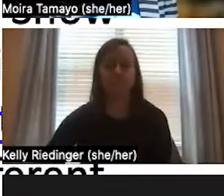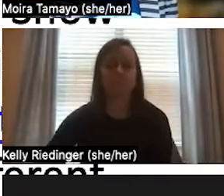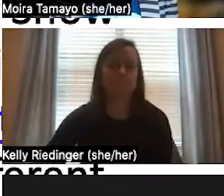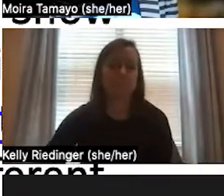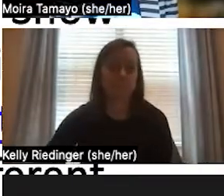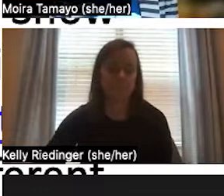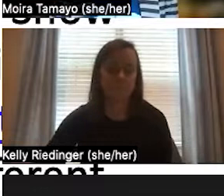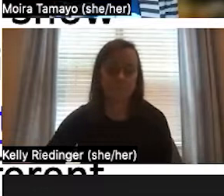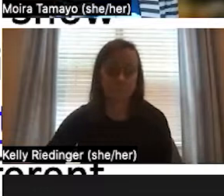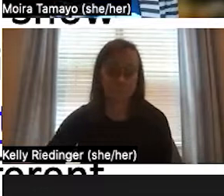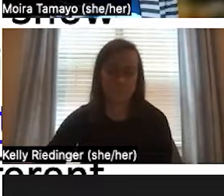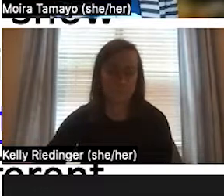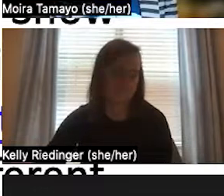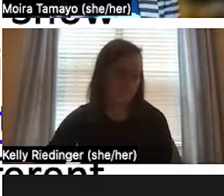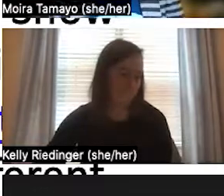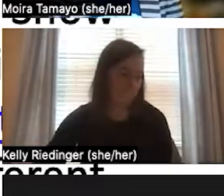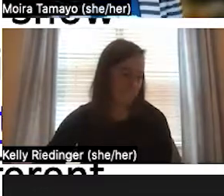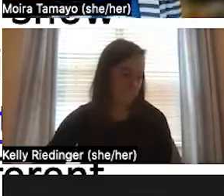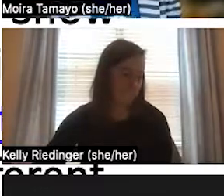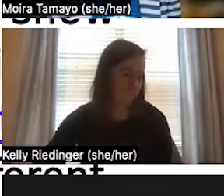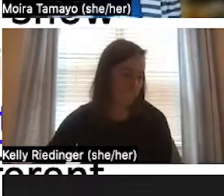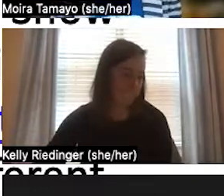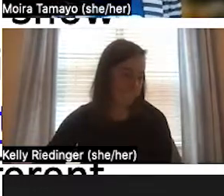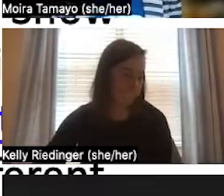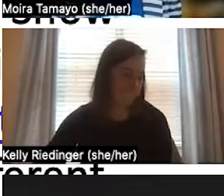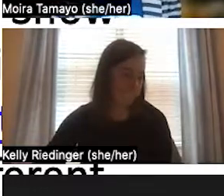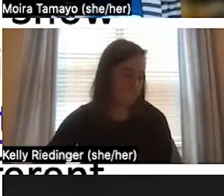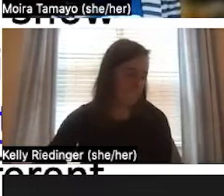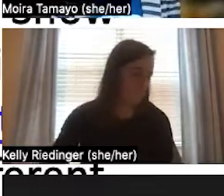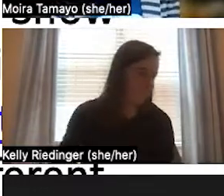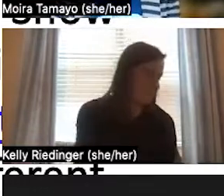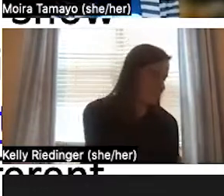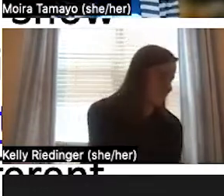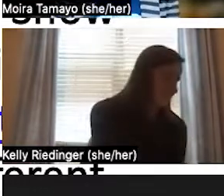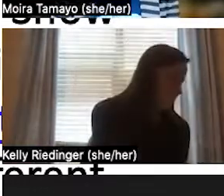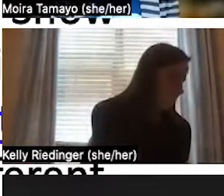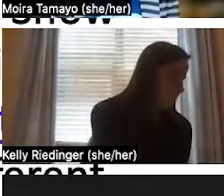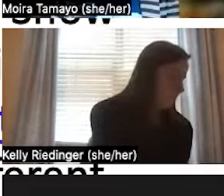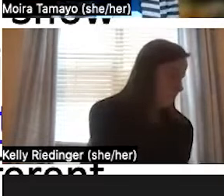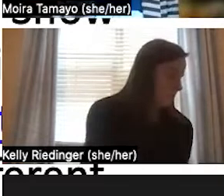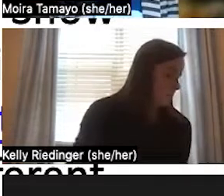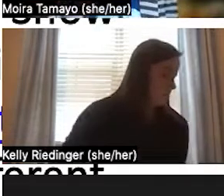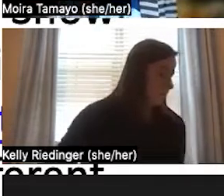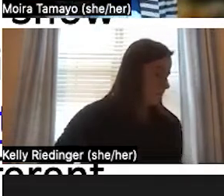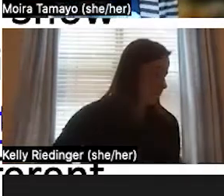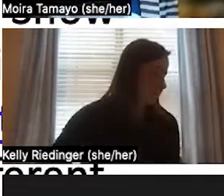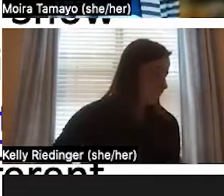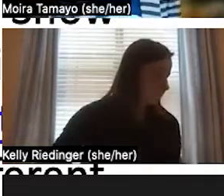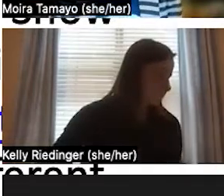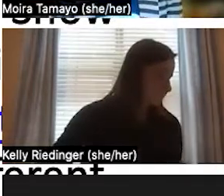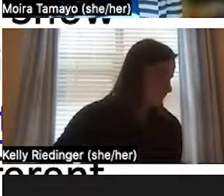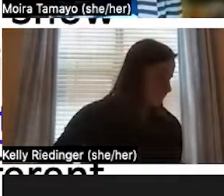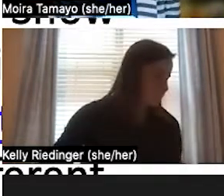leave this on until people come in and get oriented. So the Consortium Connection, welcome everyone